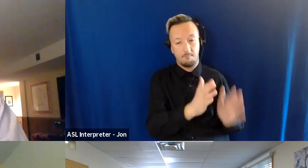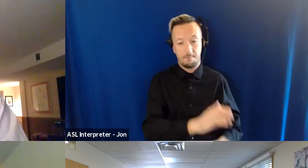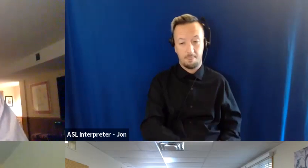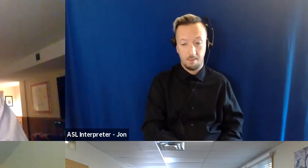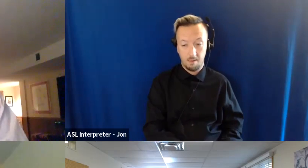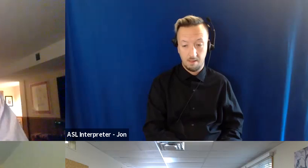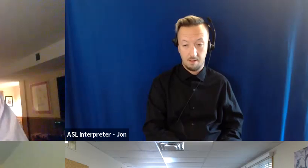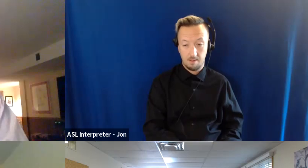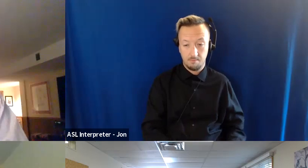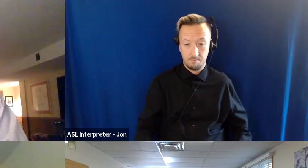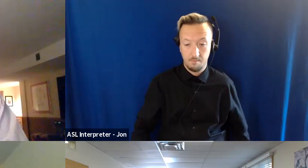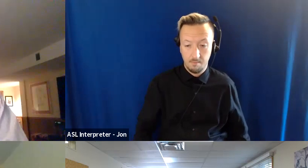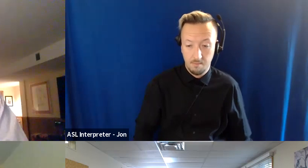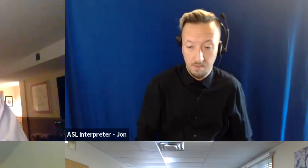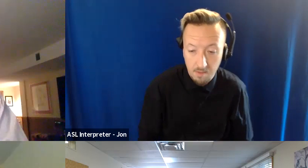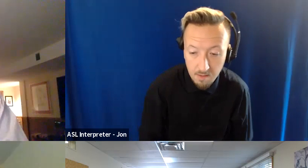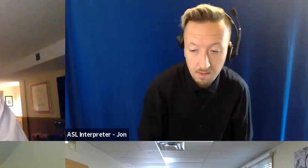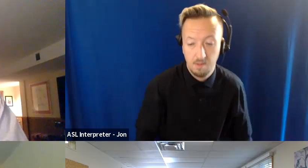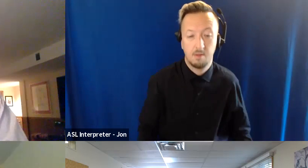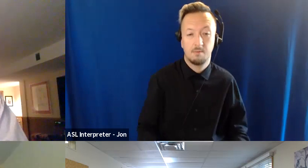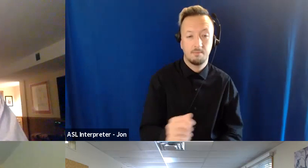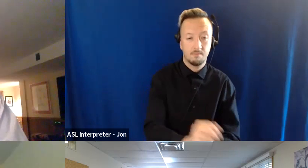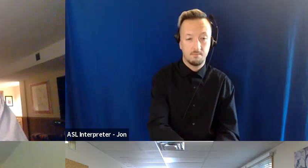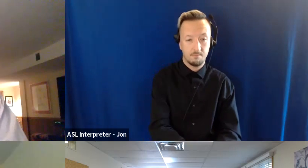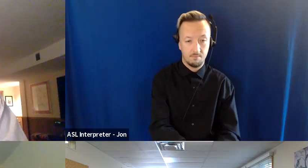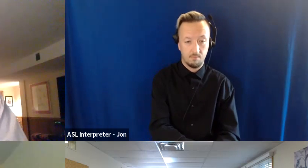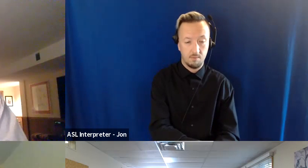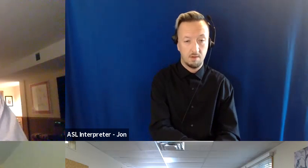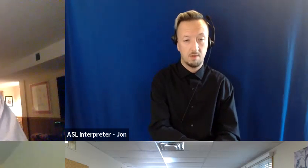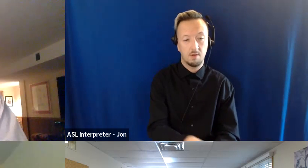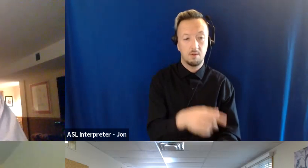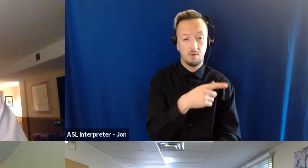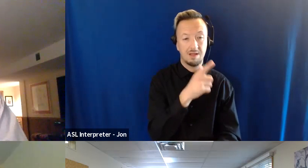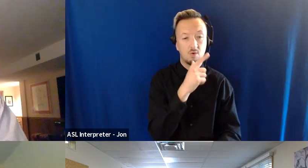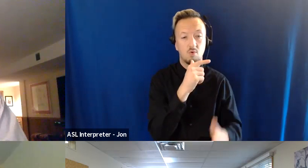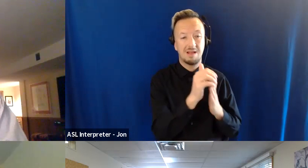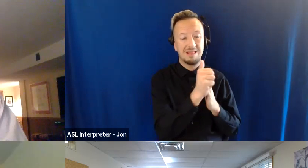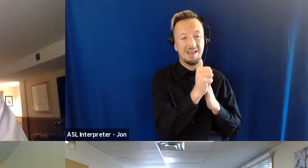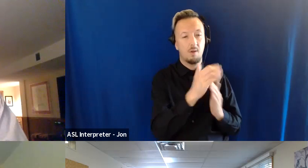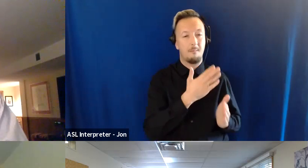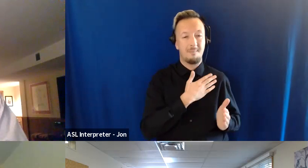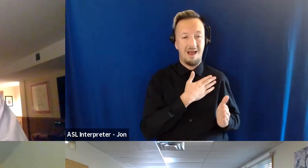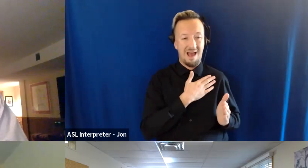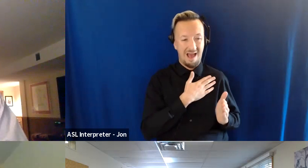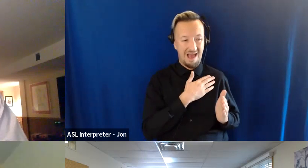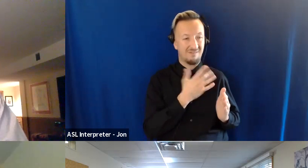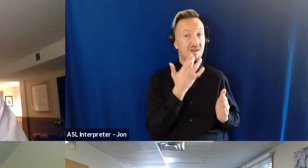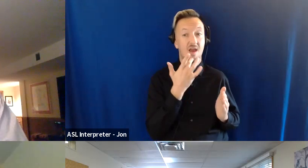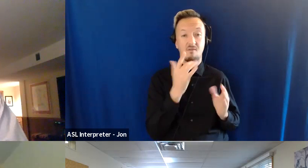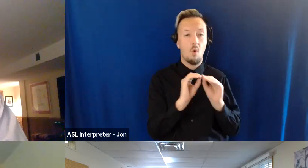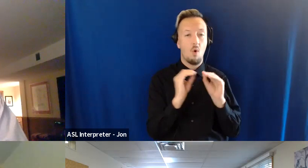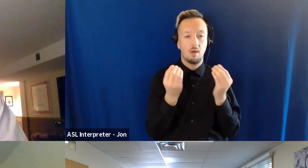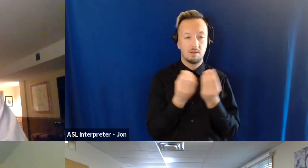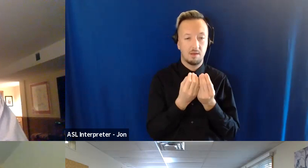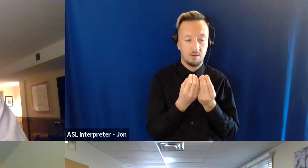So I'm not so well aware of the leaders from my generation, but at least for my favorite organization would have to